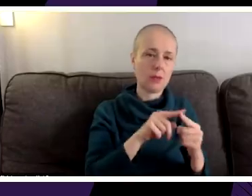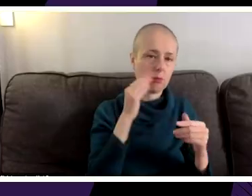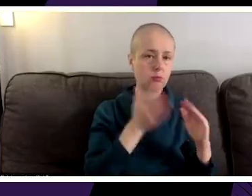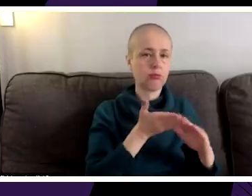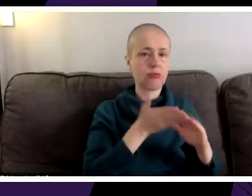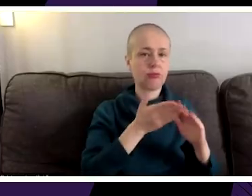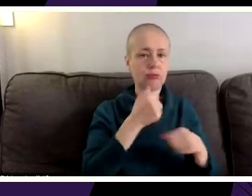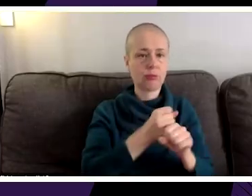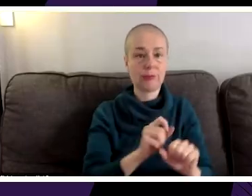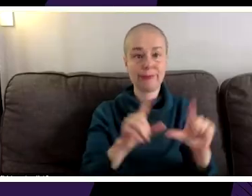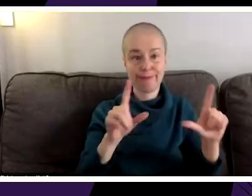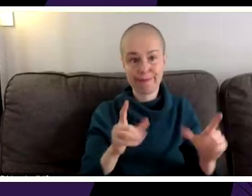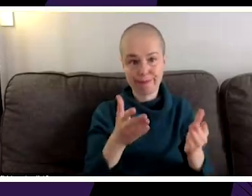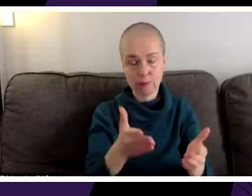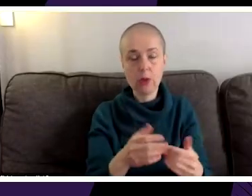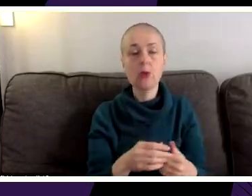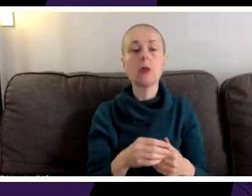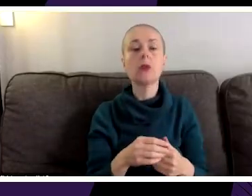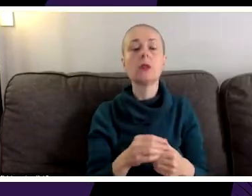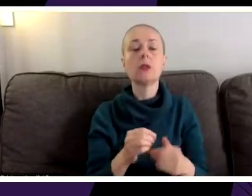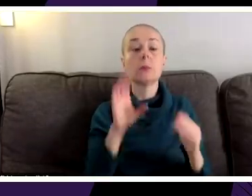The image that you are seeing are